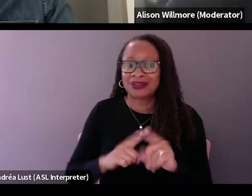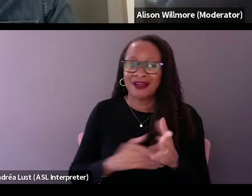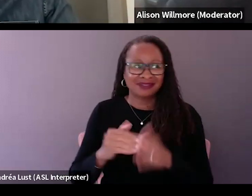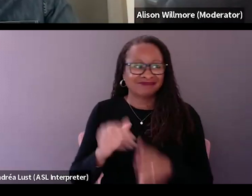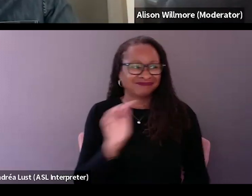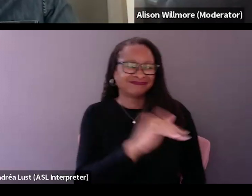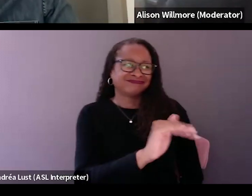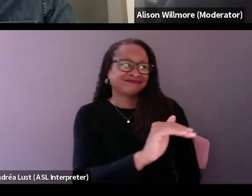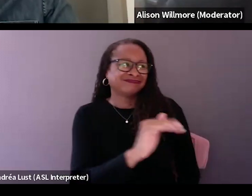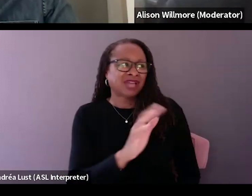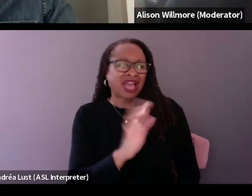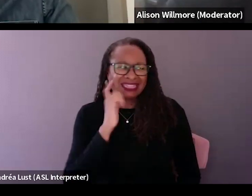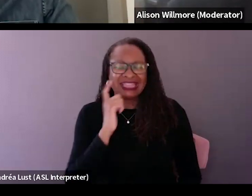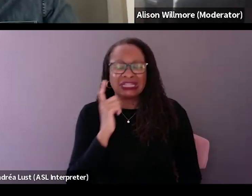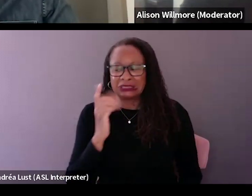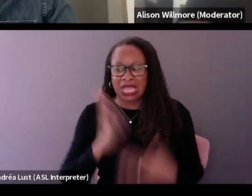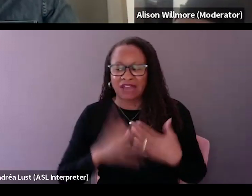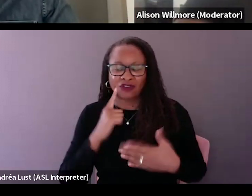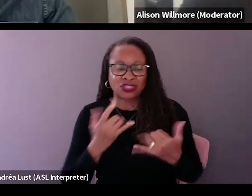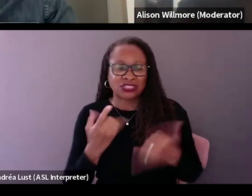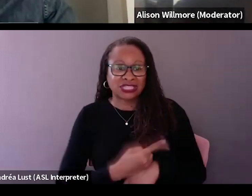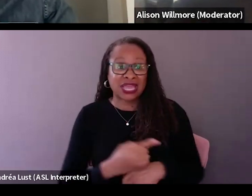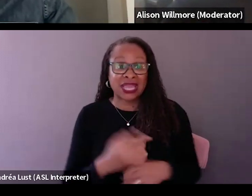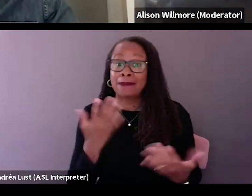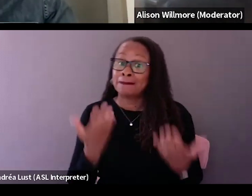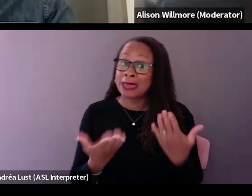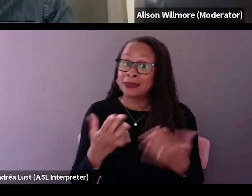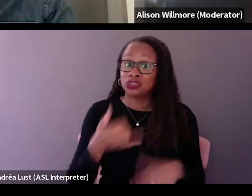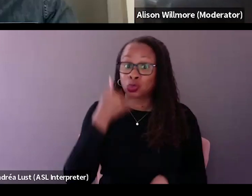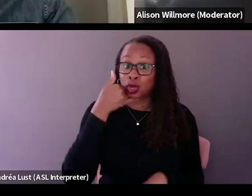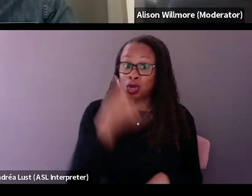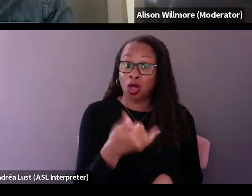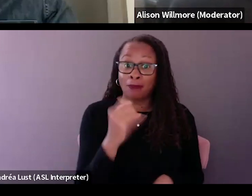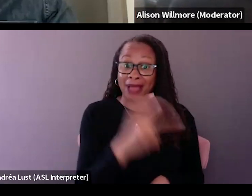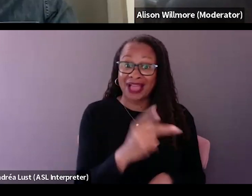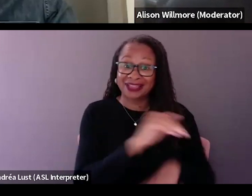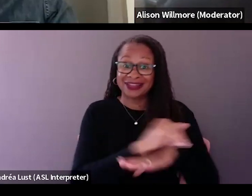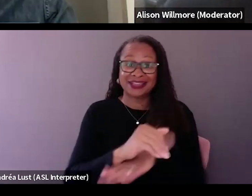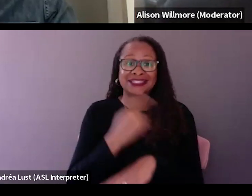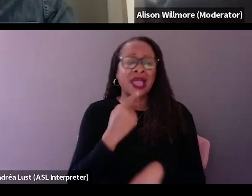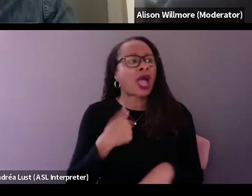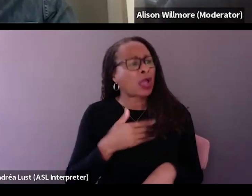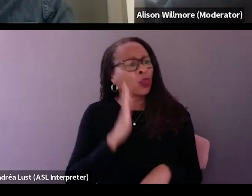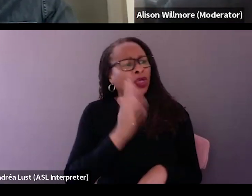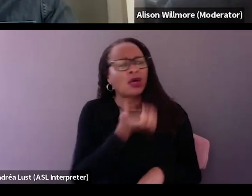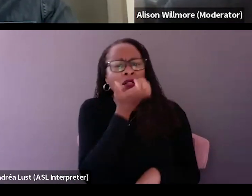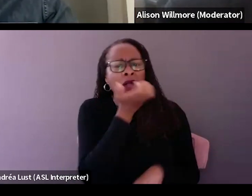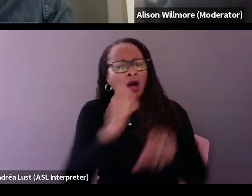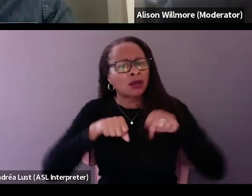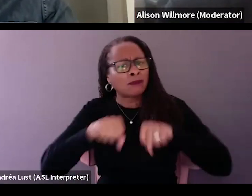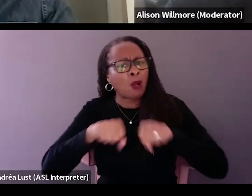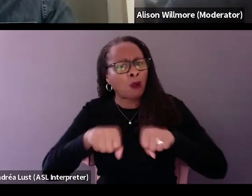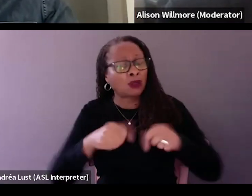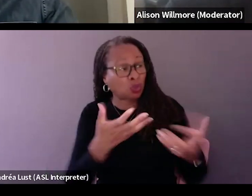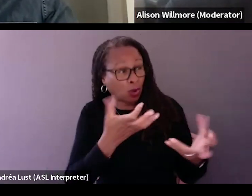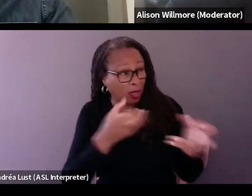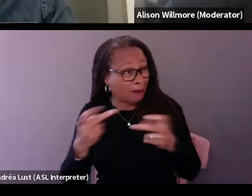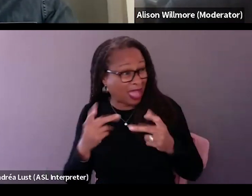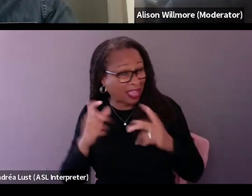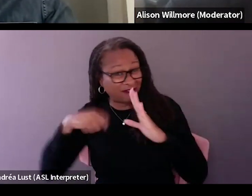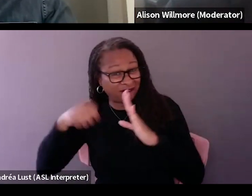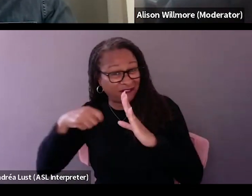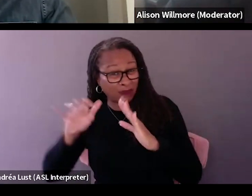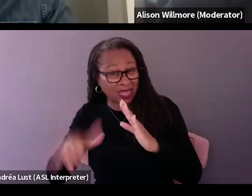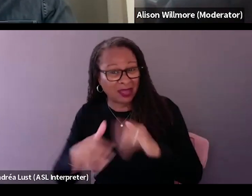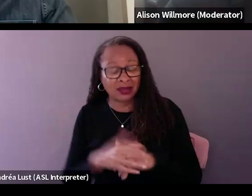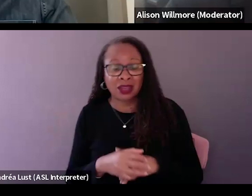going to mow the lawn. Do you want to come over and shoot it? We would drive back from there was like only one hotel in the town. It had a water slide